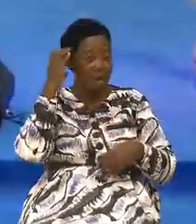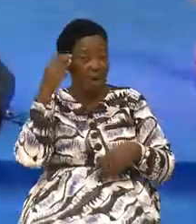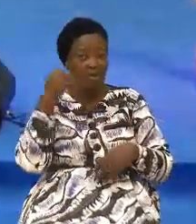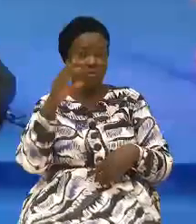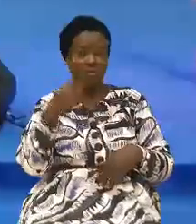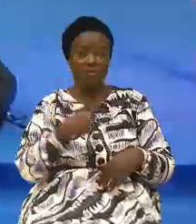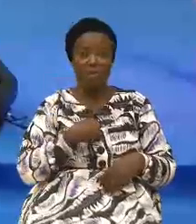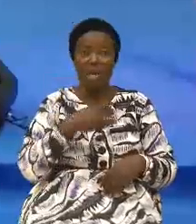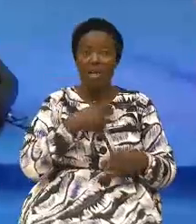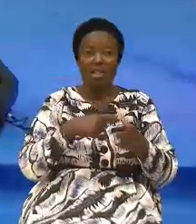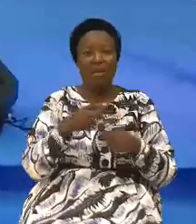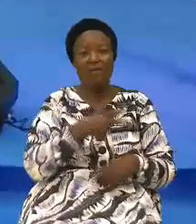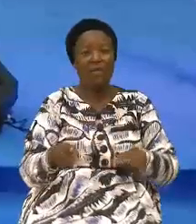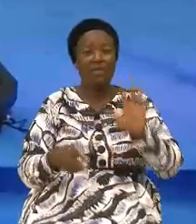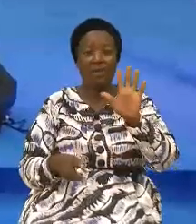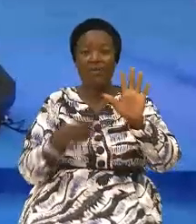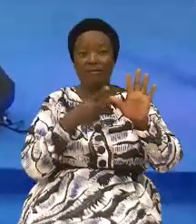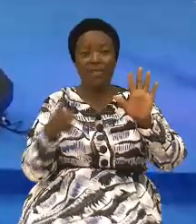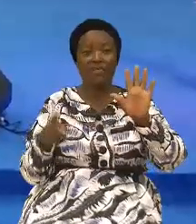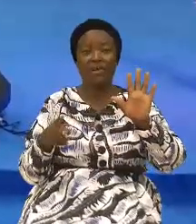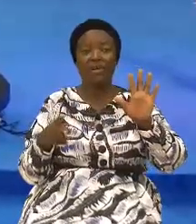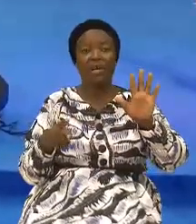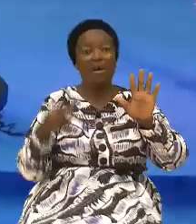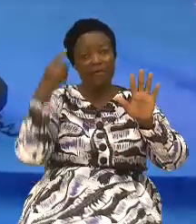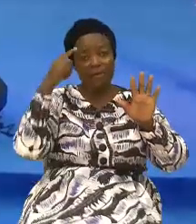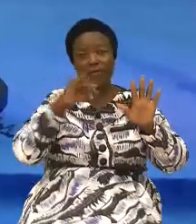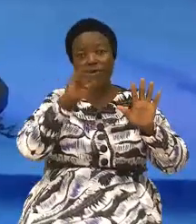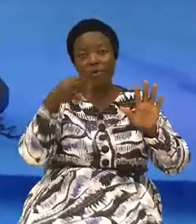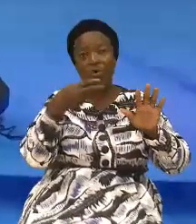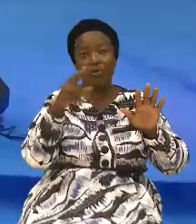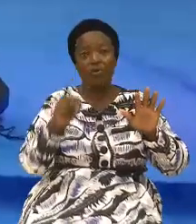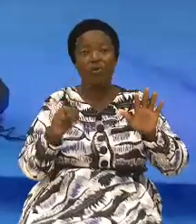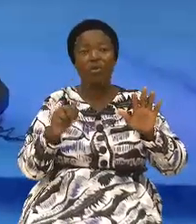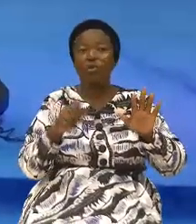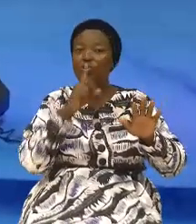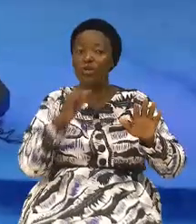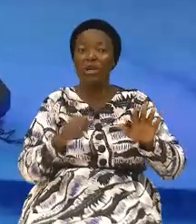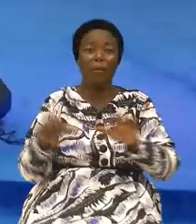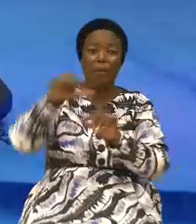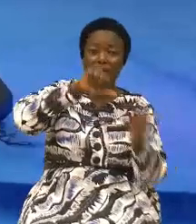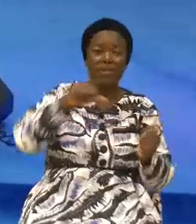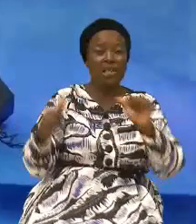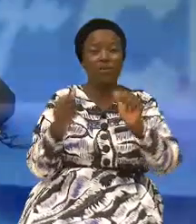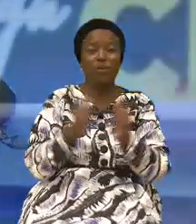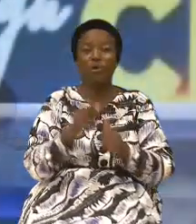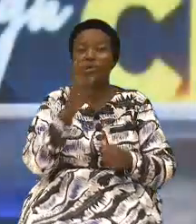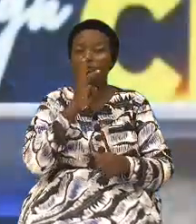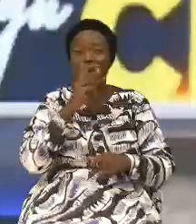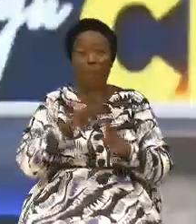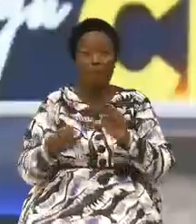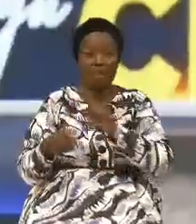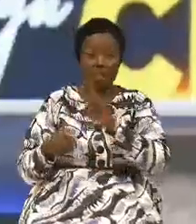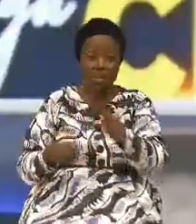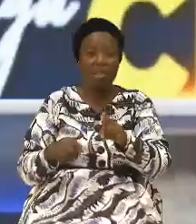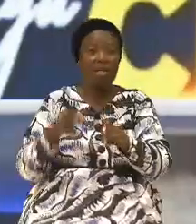verse 5, for John truly baptized with water, but ye shall be